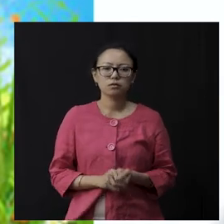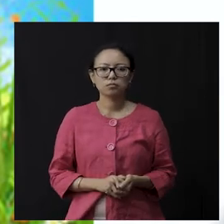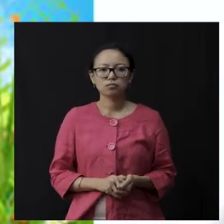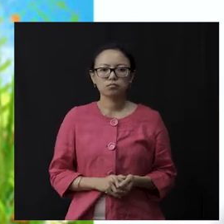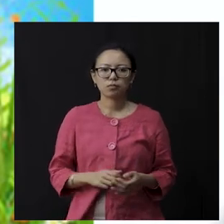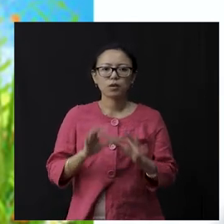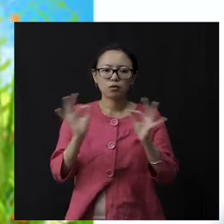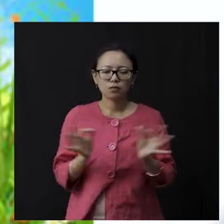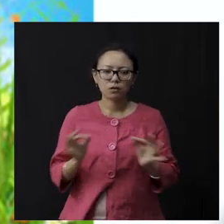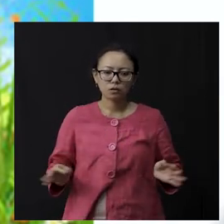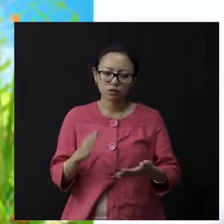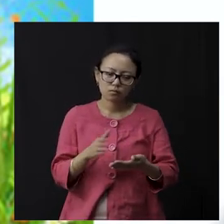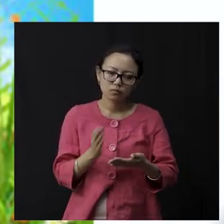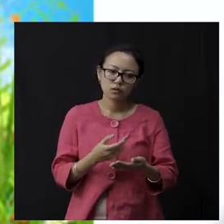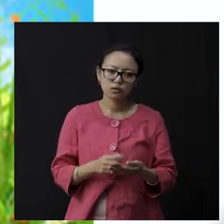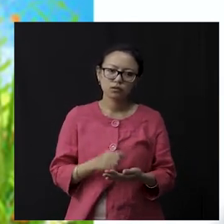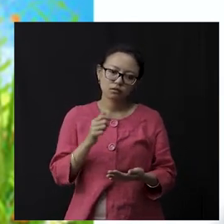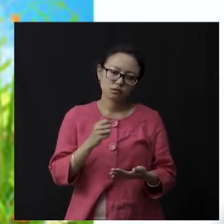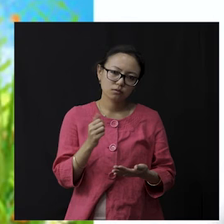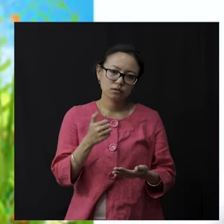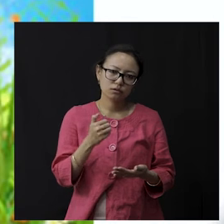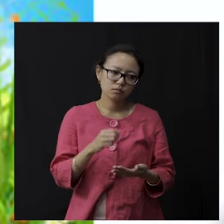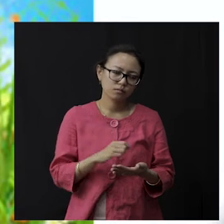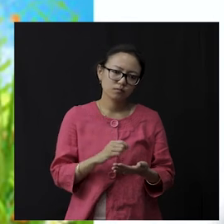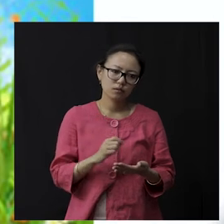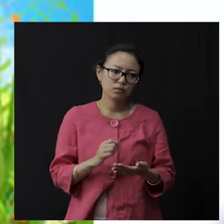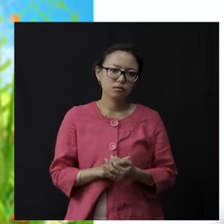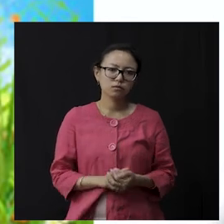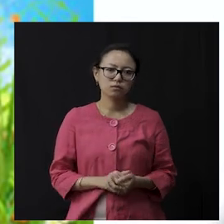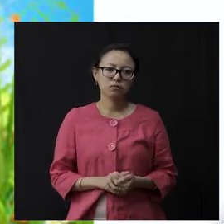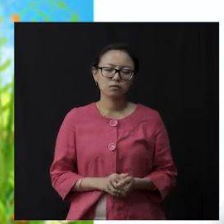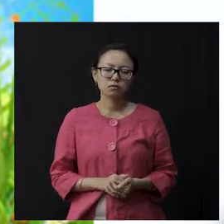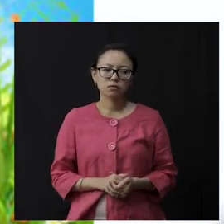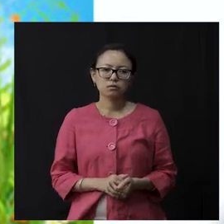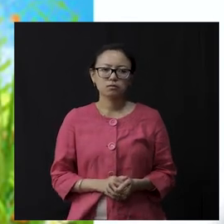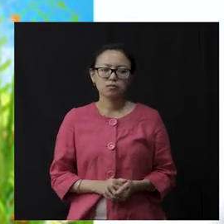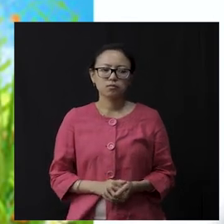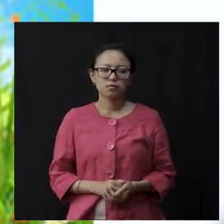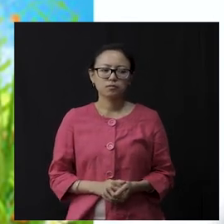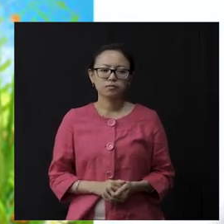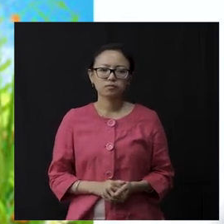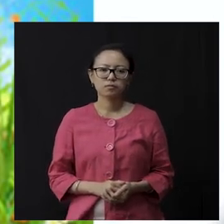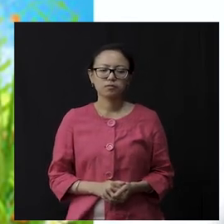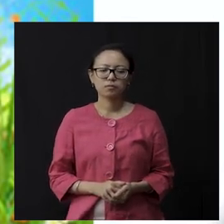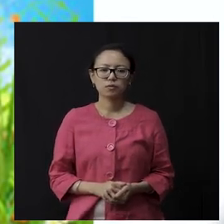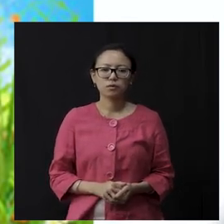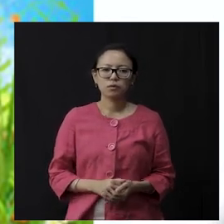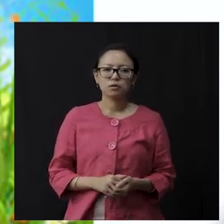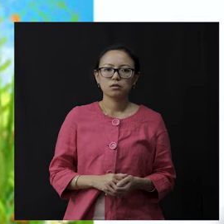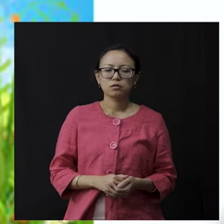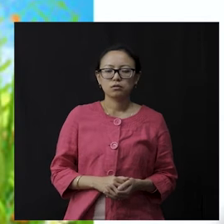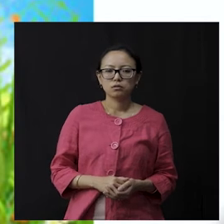Get ready with your pencils and books, children. Let us read and write the following words, okay? The first is the